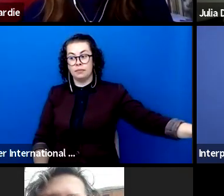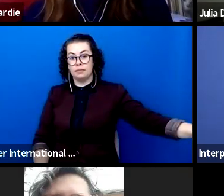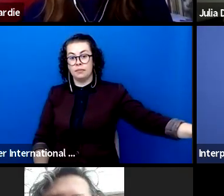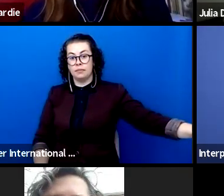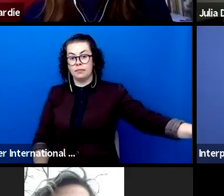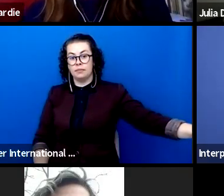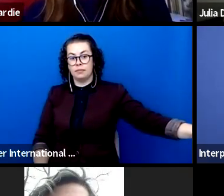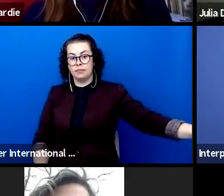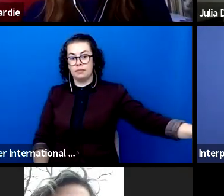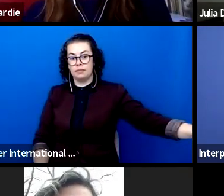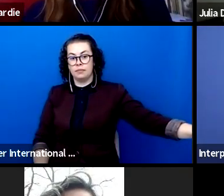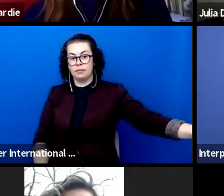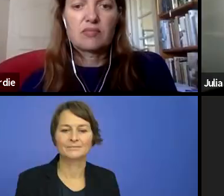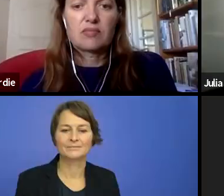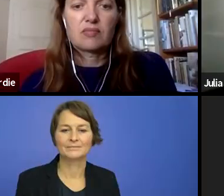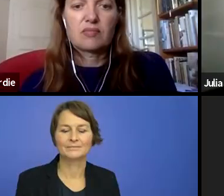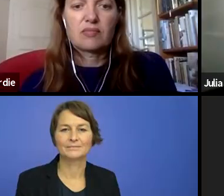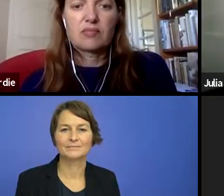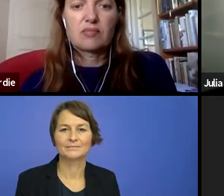Maybe starting with the